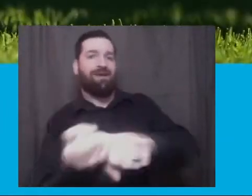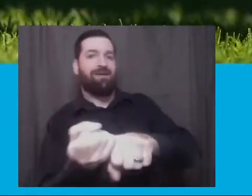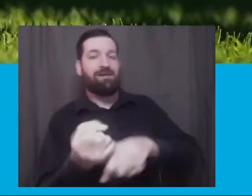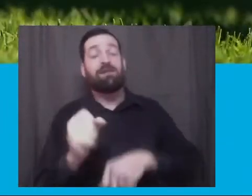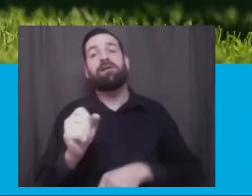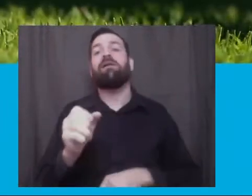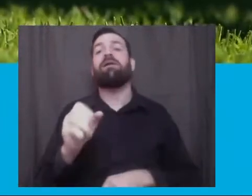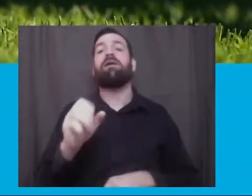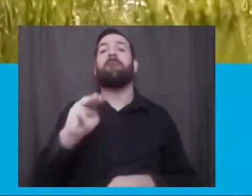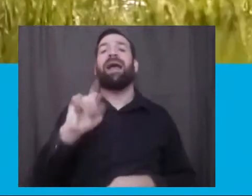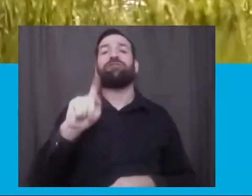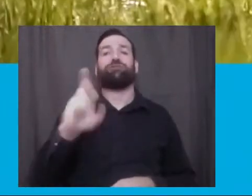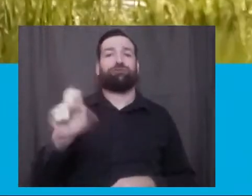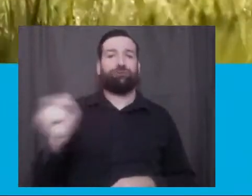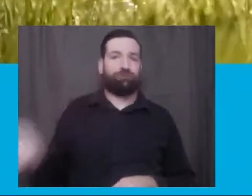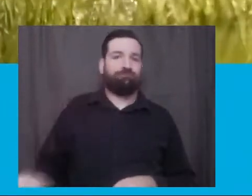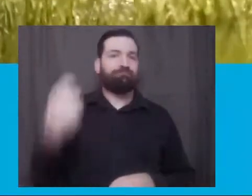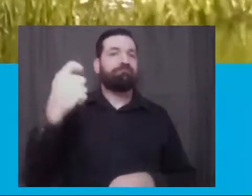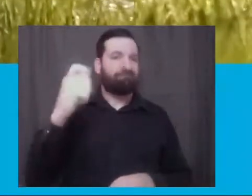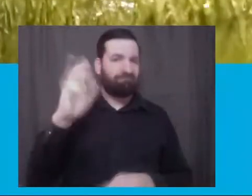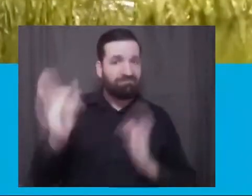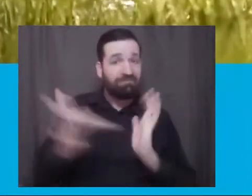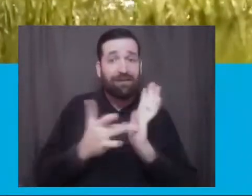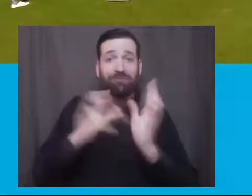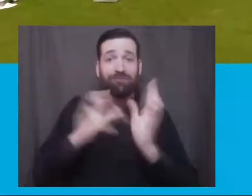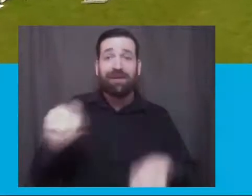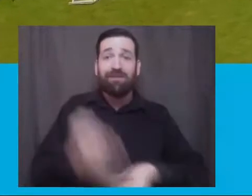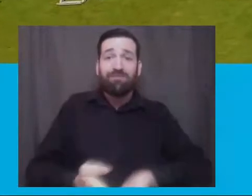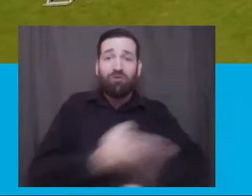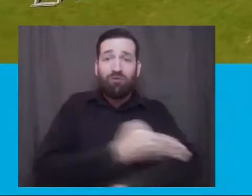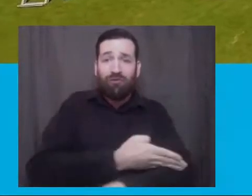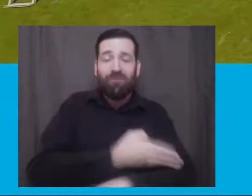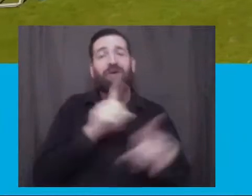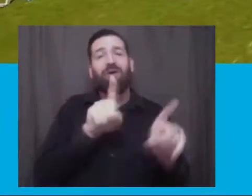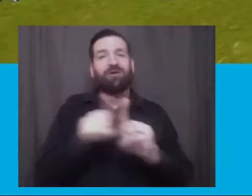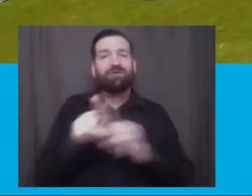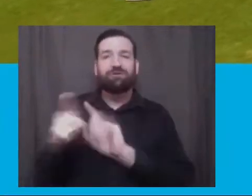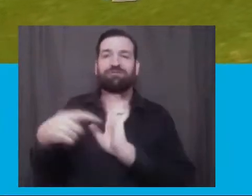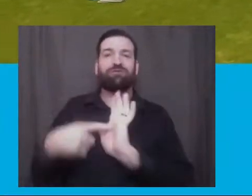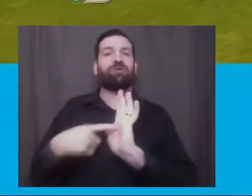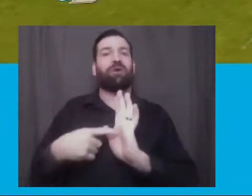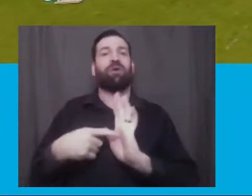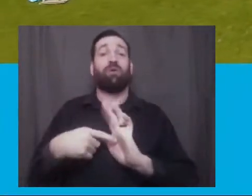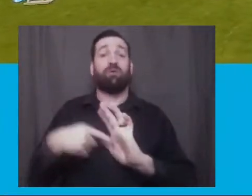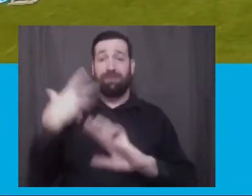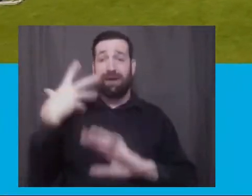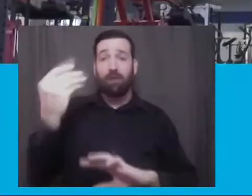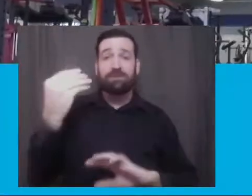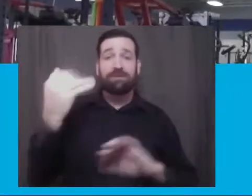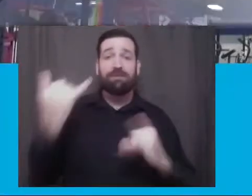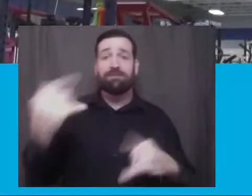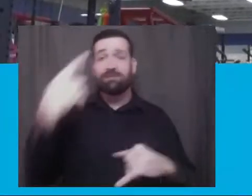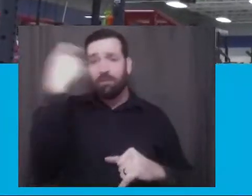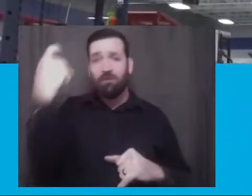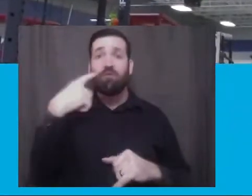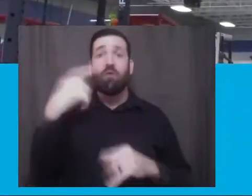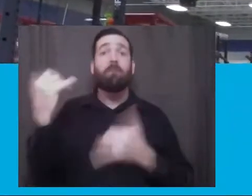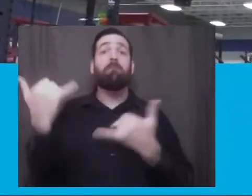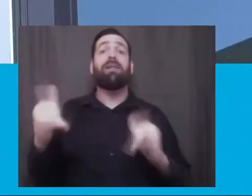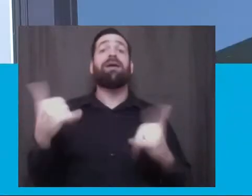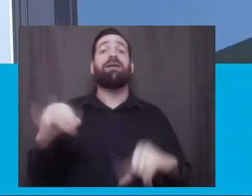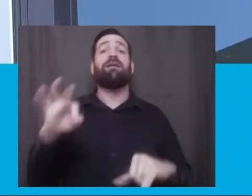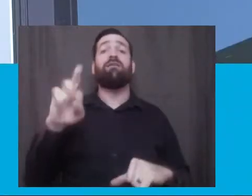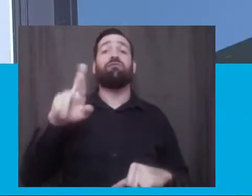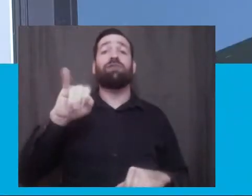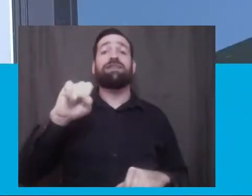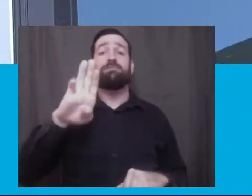and the technology that can help your golf game. And we're going to show you why getting outside this summer, even if it's to play Frisbee golf, is the way to go.